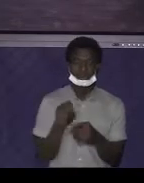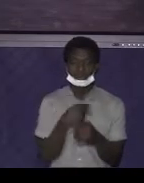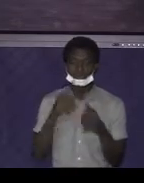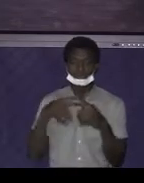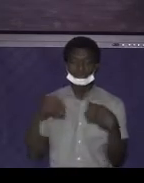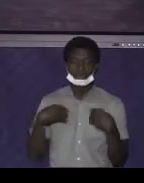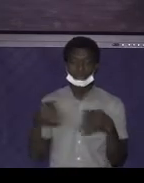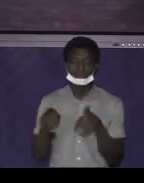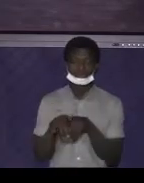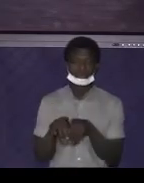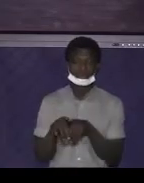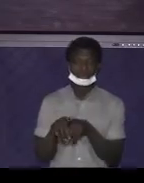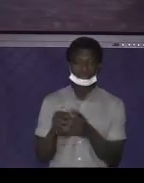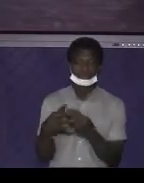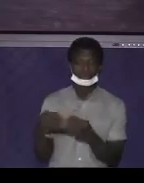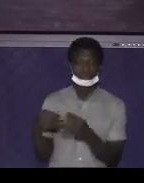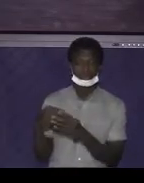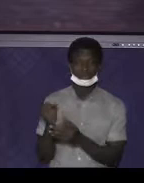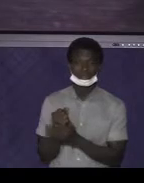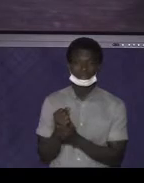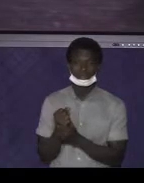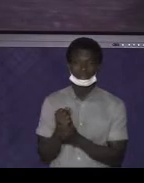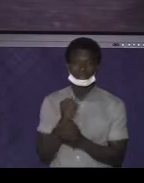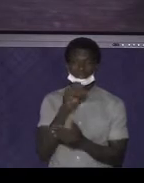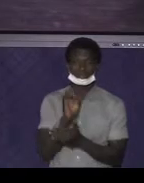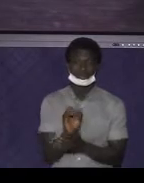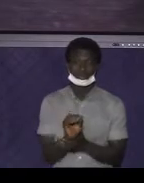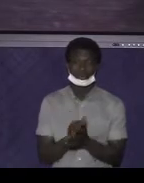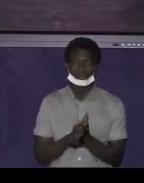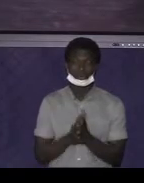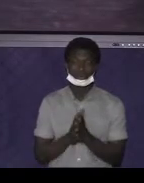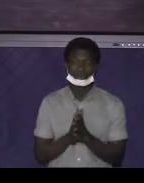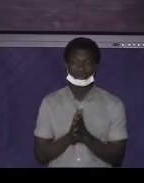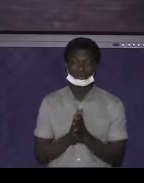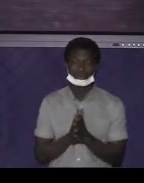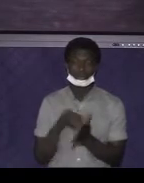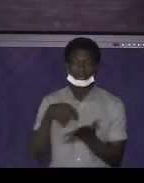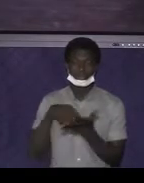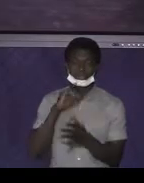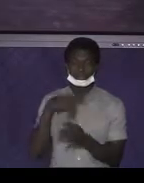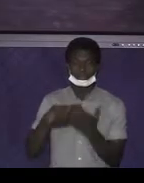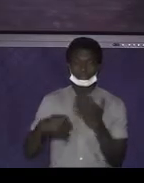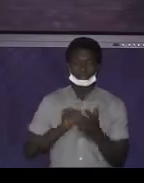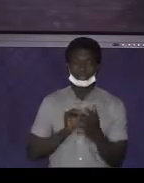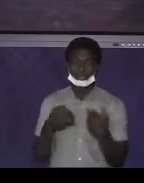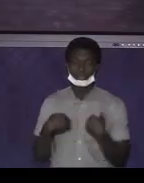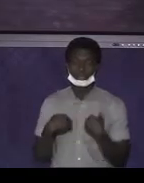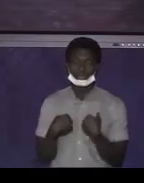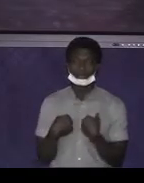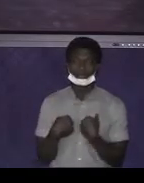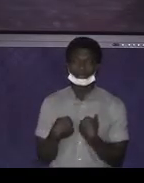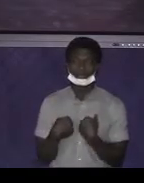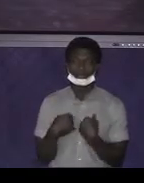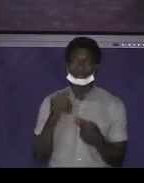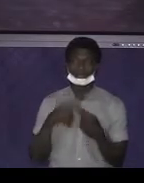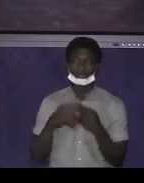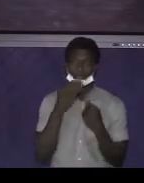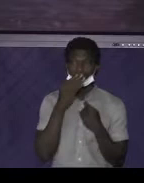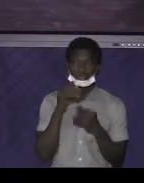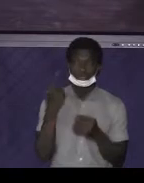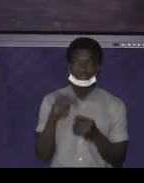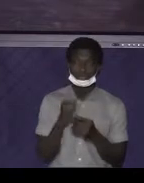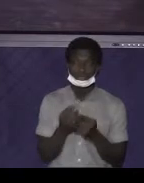the same sentences. So this is what I have. To kiss the